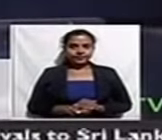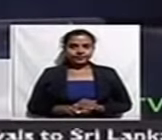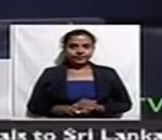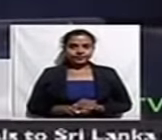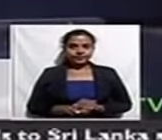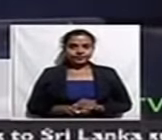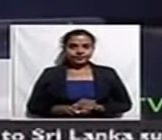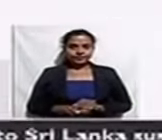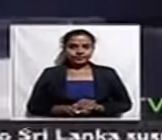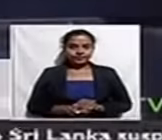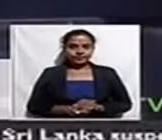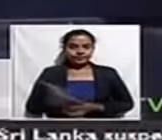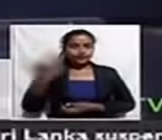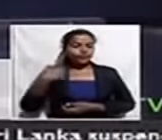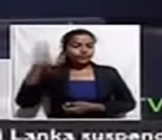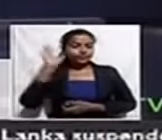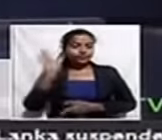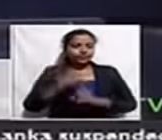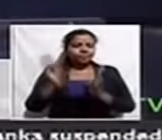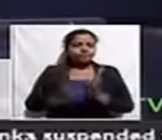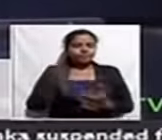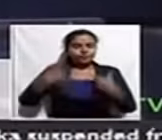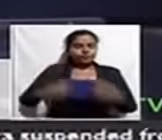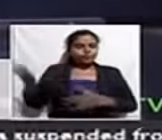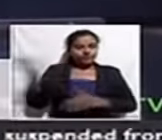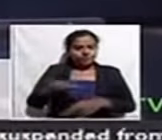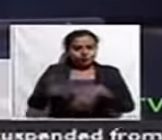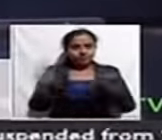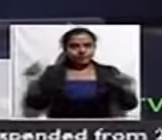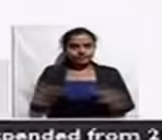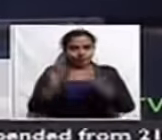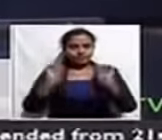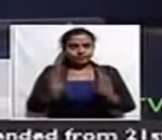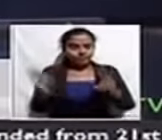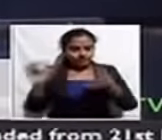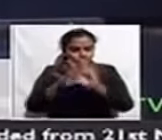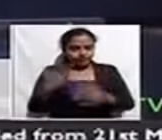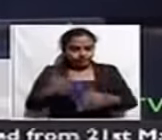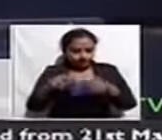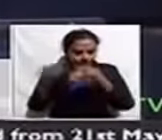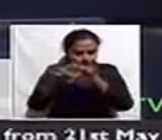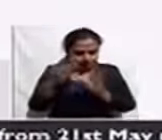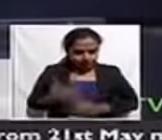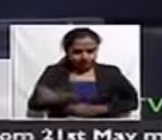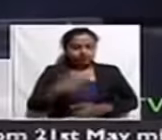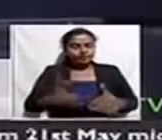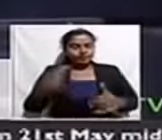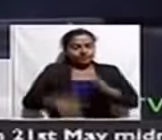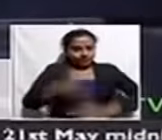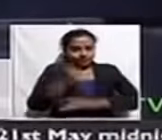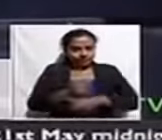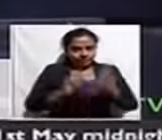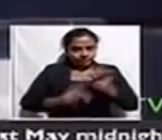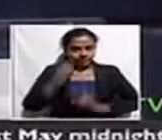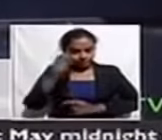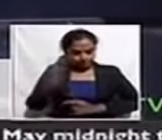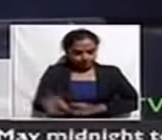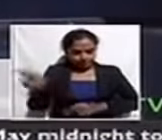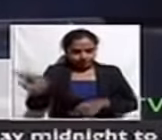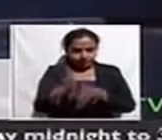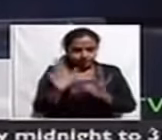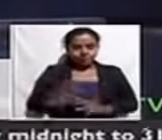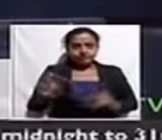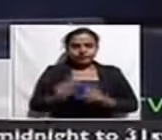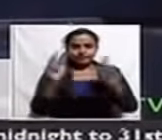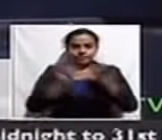Minister here. He will come to Parliament in the evening to vote. Honorable Deputy Speaker, it is not only I who say this. Even the New York Times in